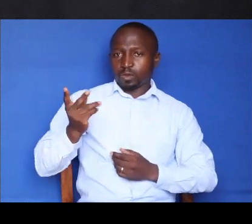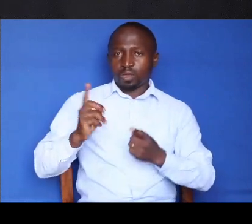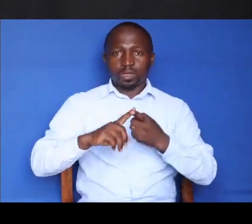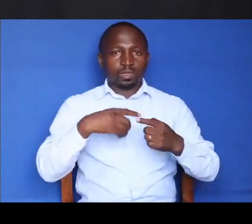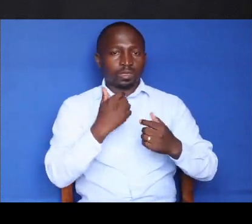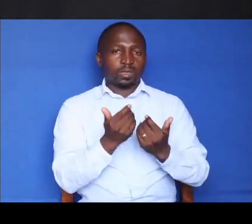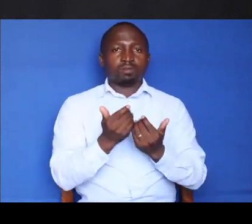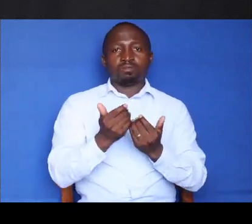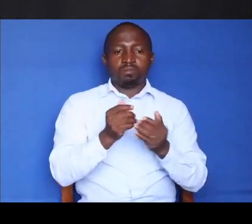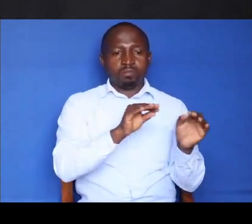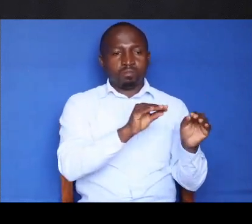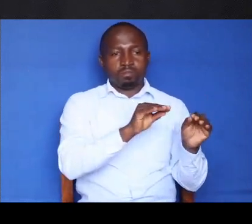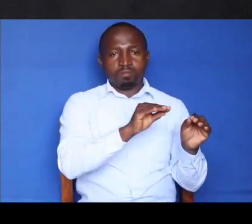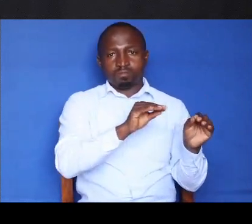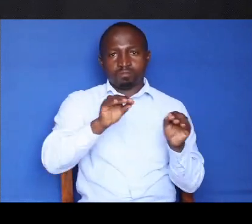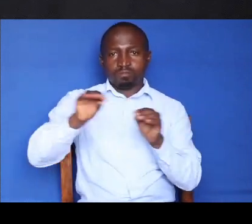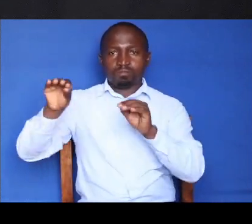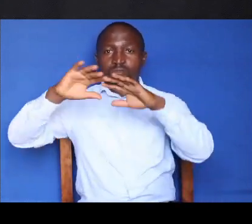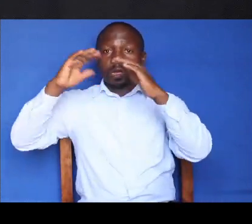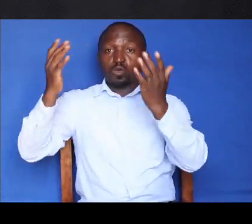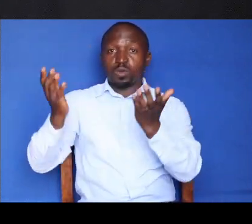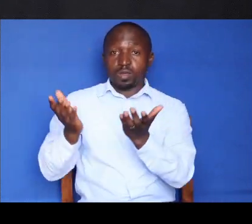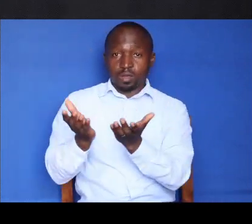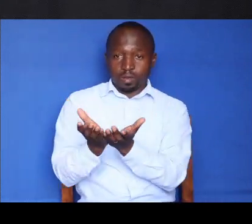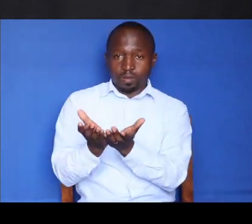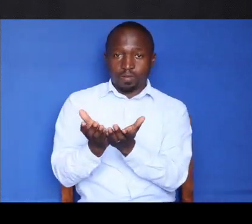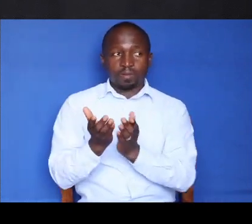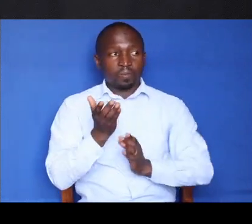The same to say axis movements.